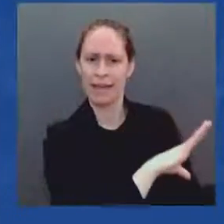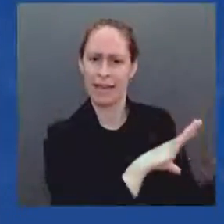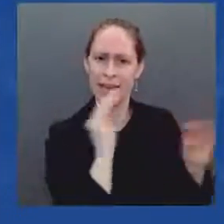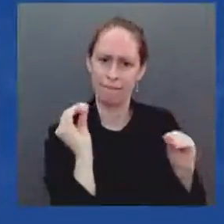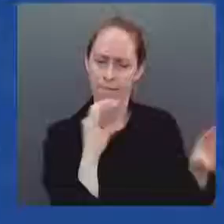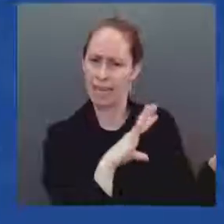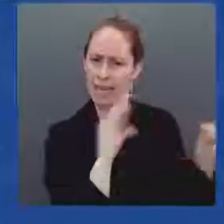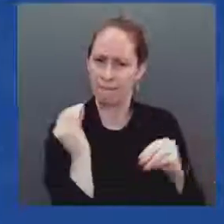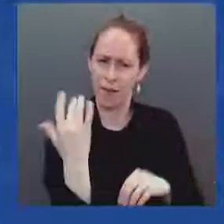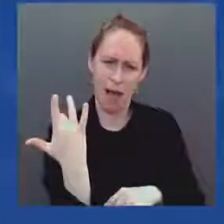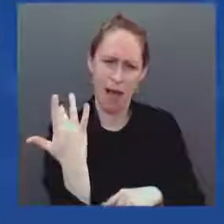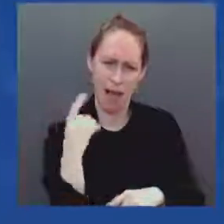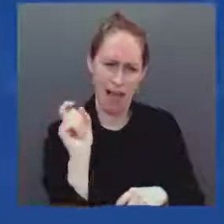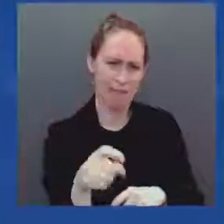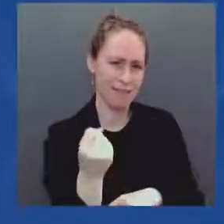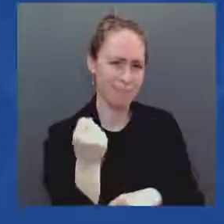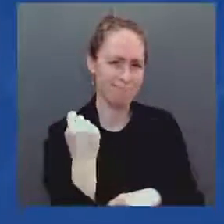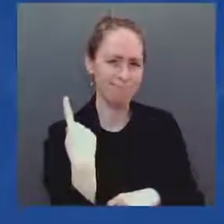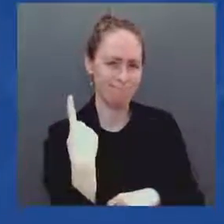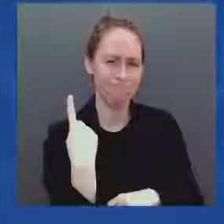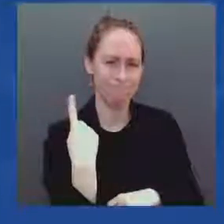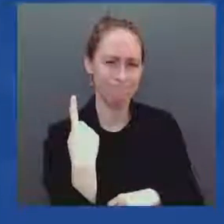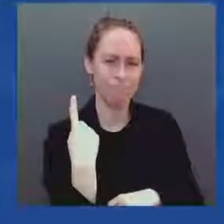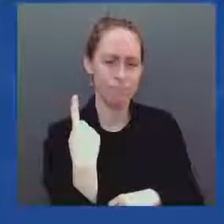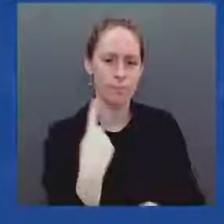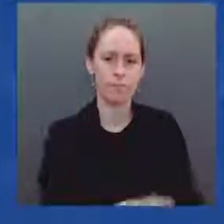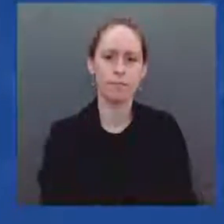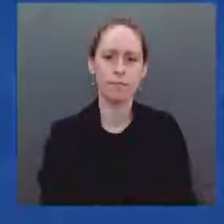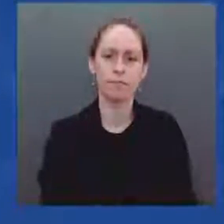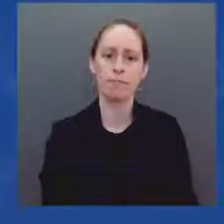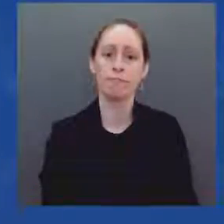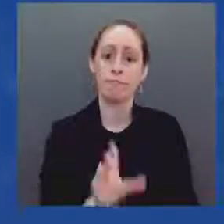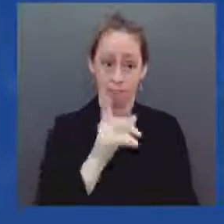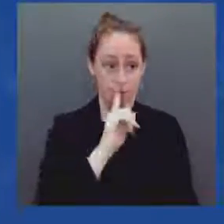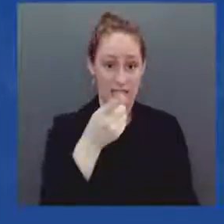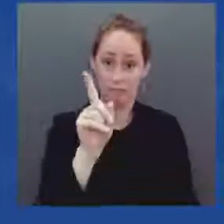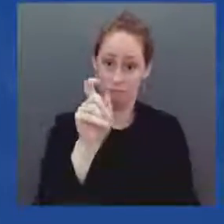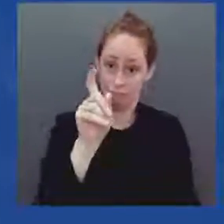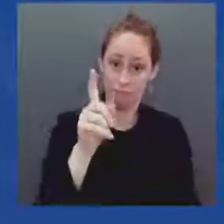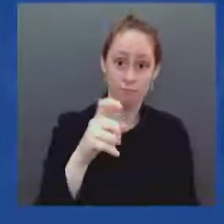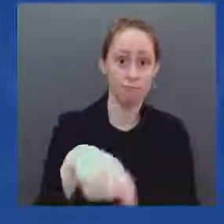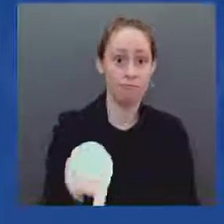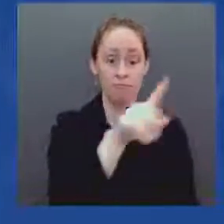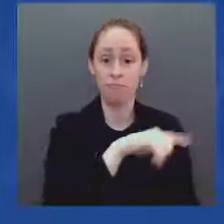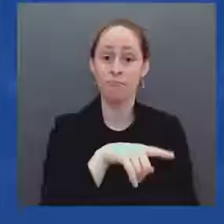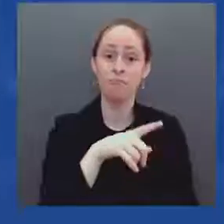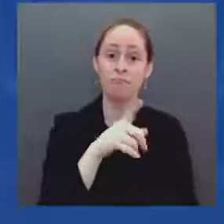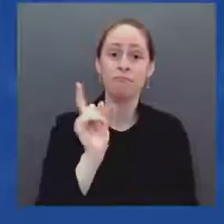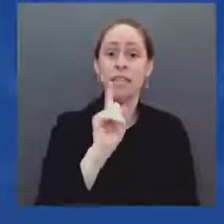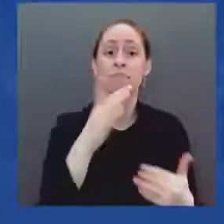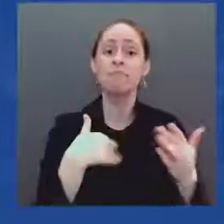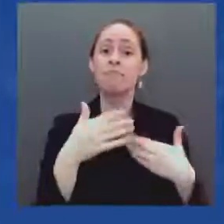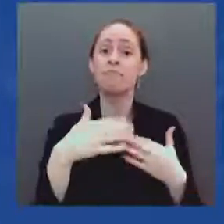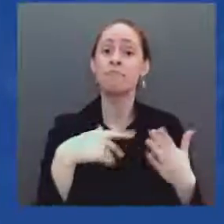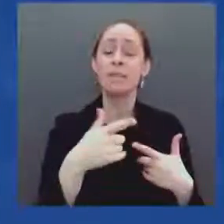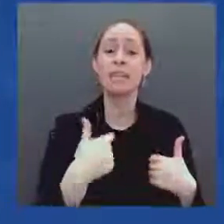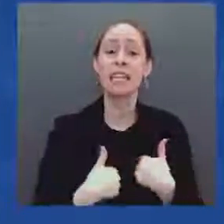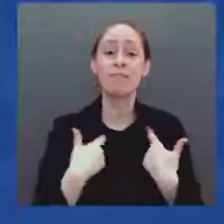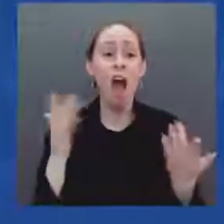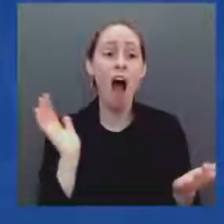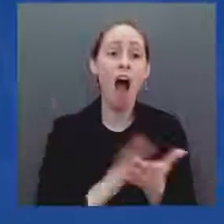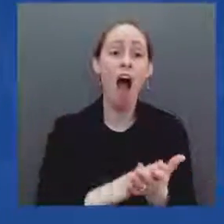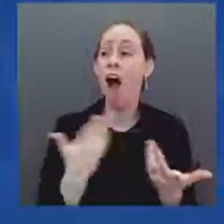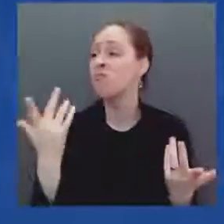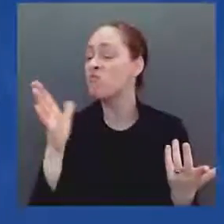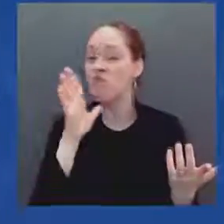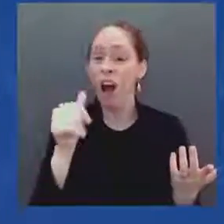got a great idea, let's sell everything we have, give it to a coyote, take us across the border, leave us in a desert, when a country doesn't want us, we don't speak the language. Won't